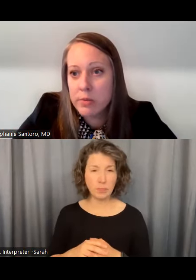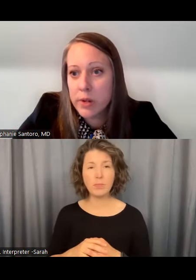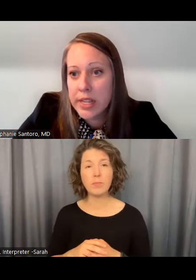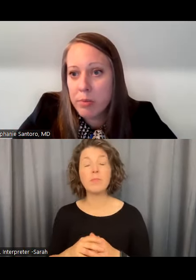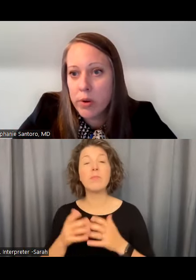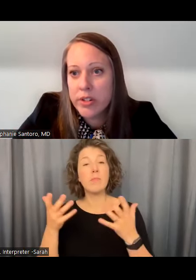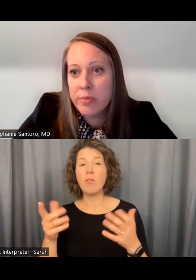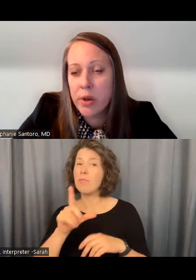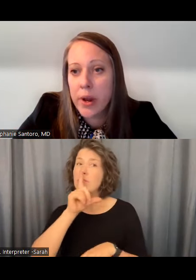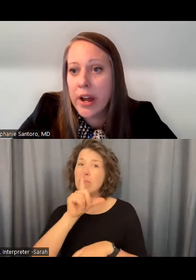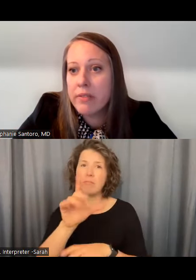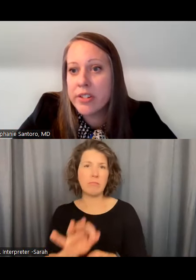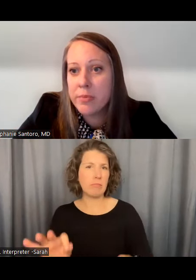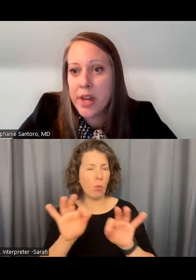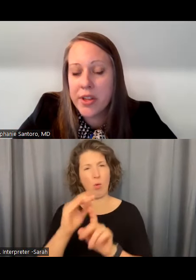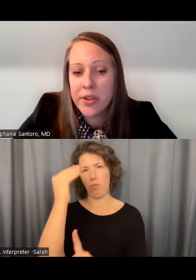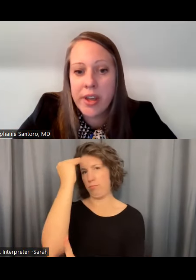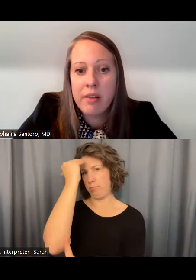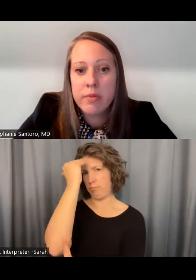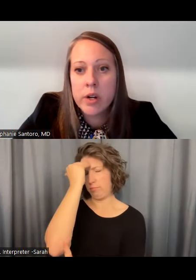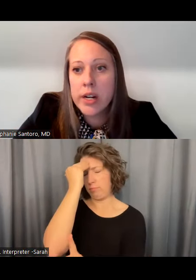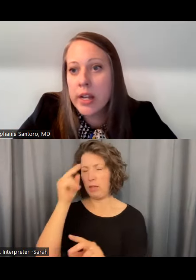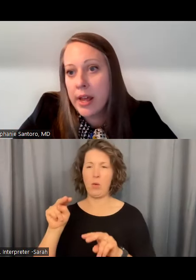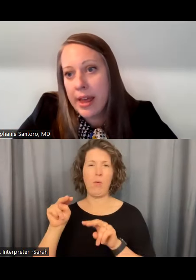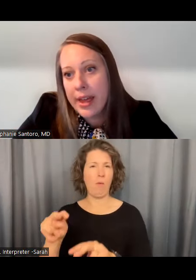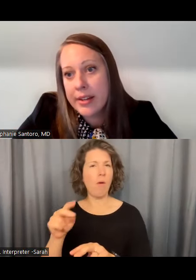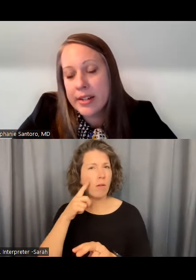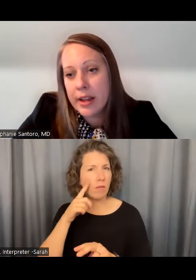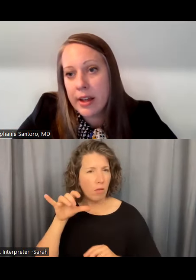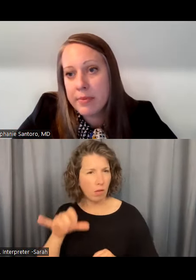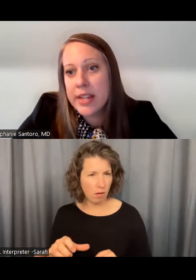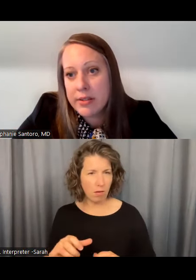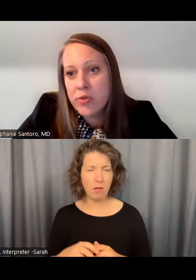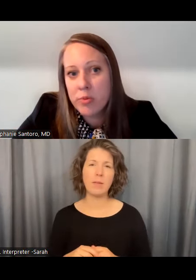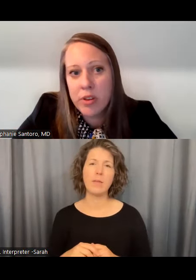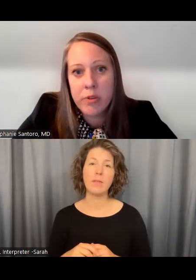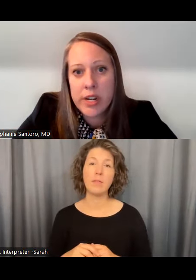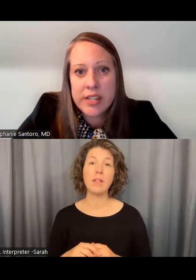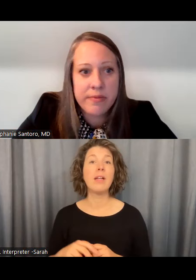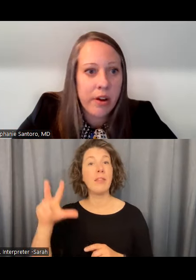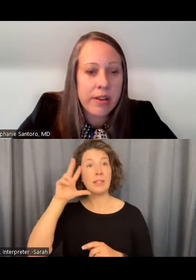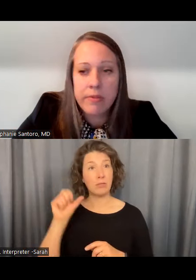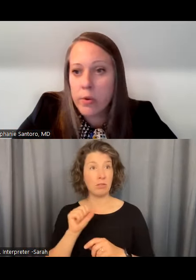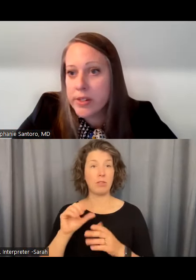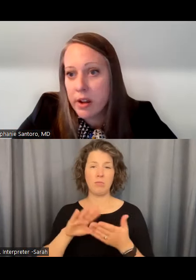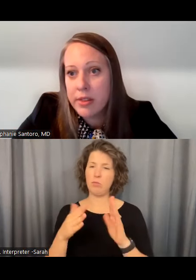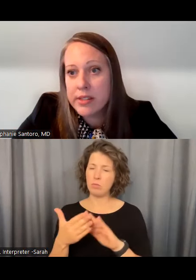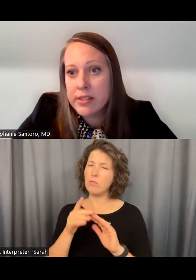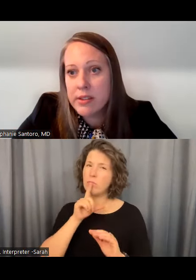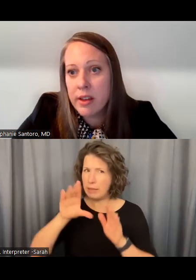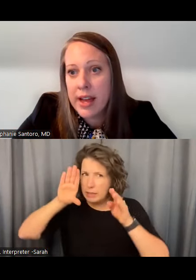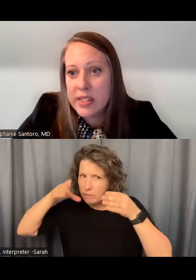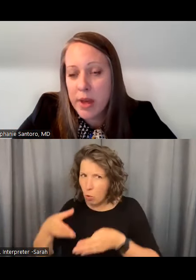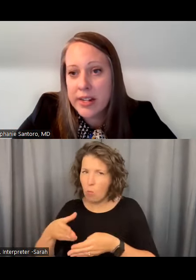So it's really important to be aware of and to be on the lookout for. And the Down syndrome community is very focused on